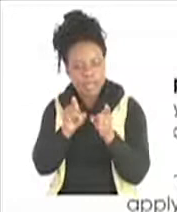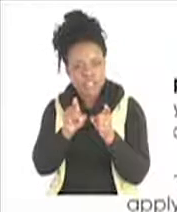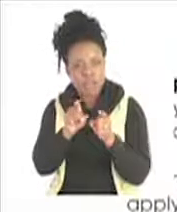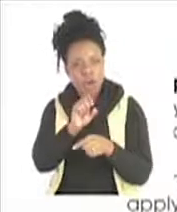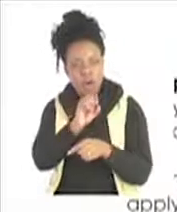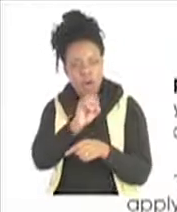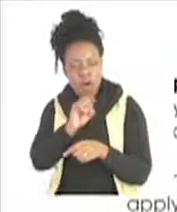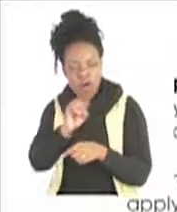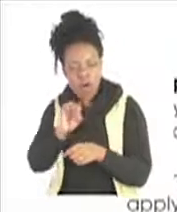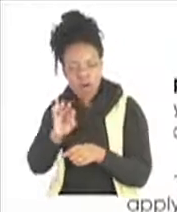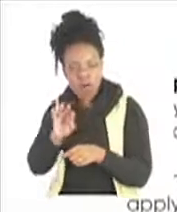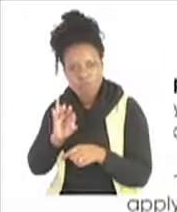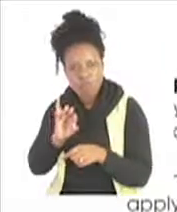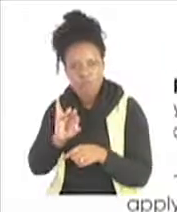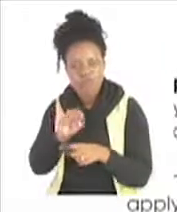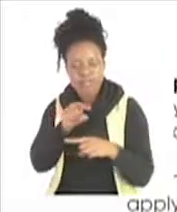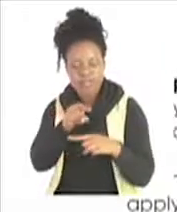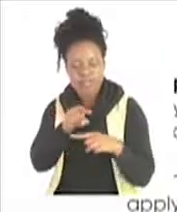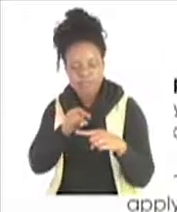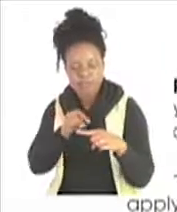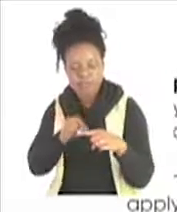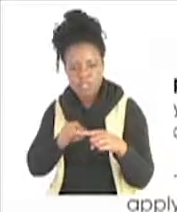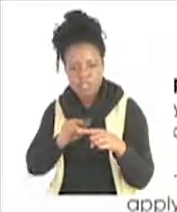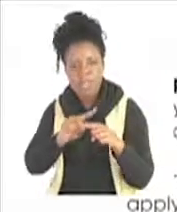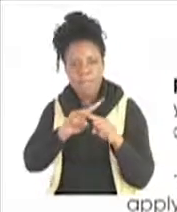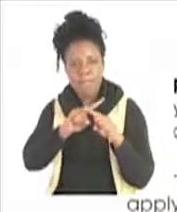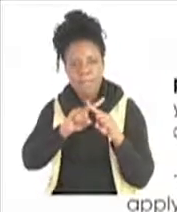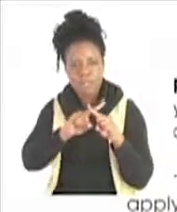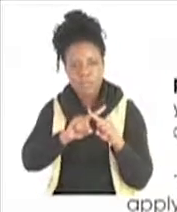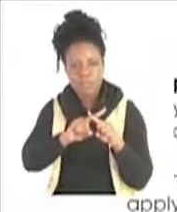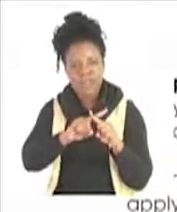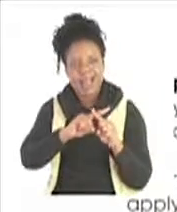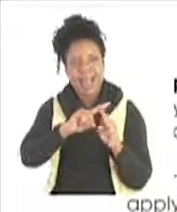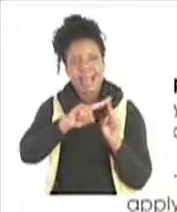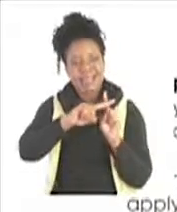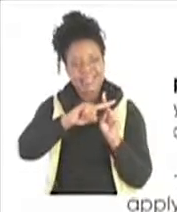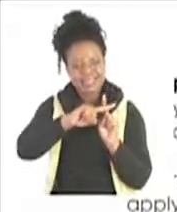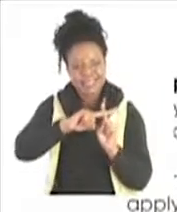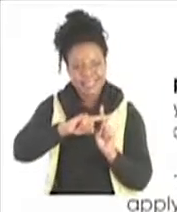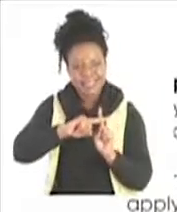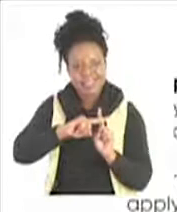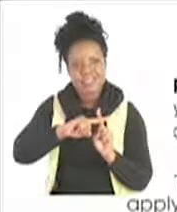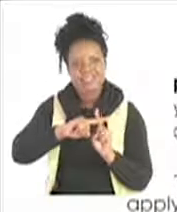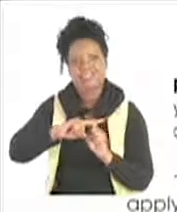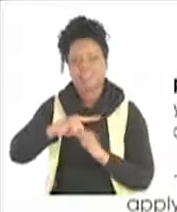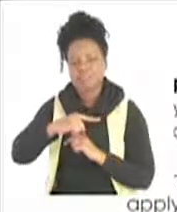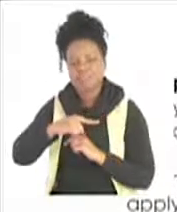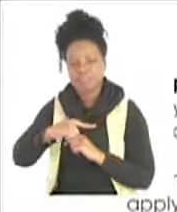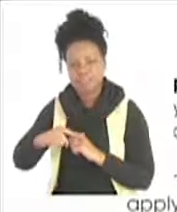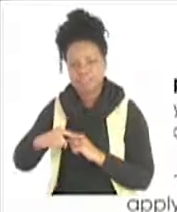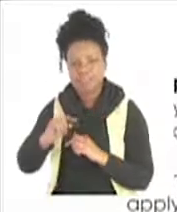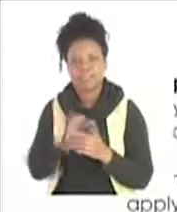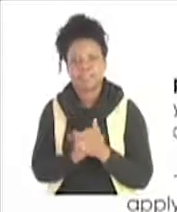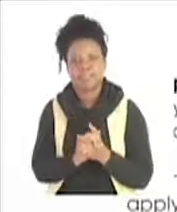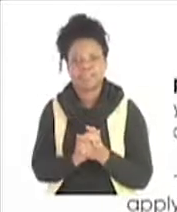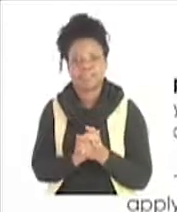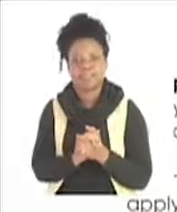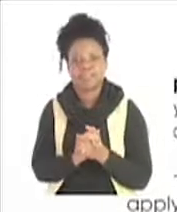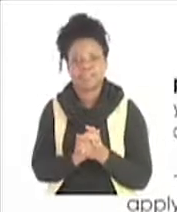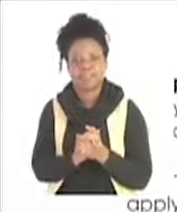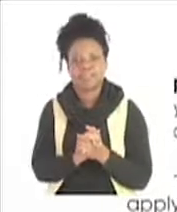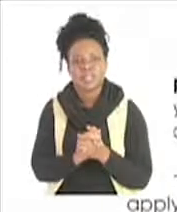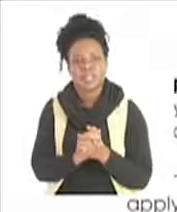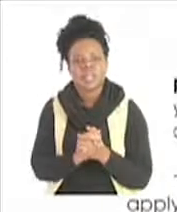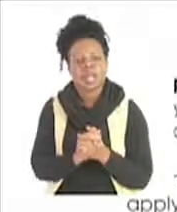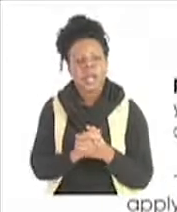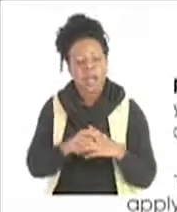multiplication, then addition, and finally subtraction. BODMAS, boys and girls, works